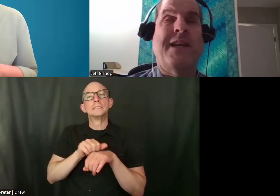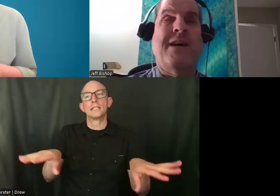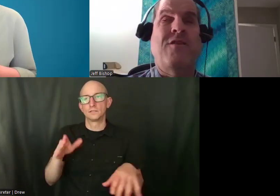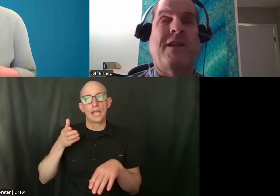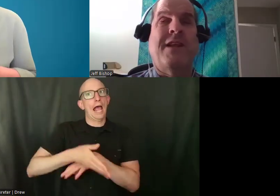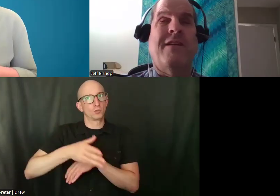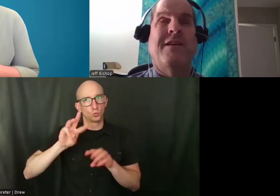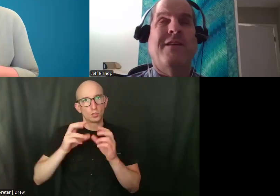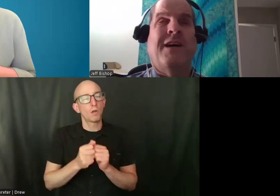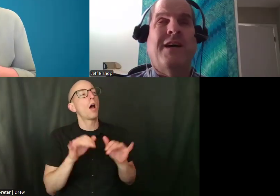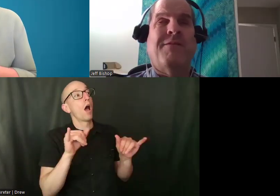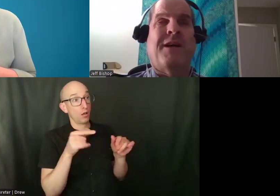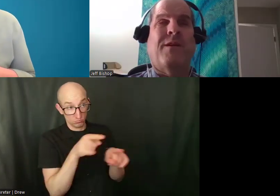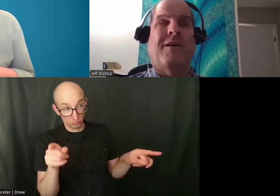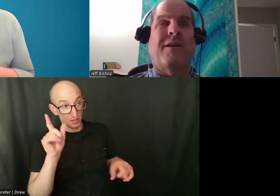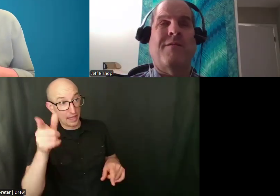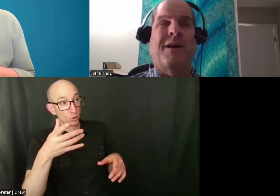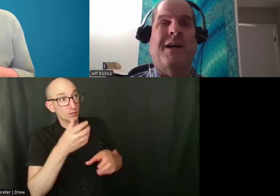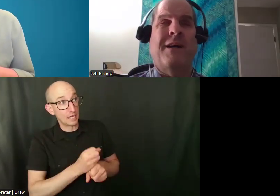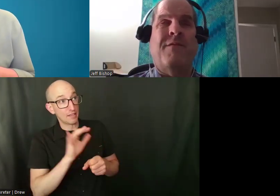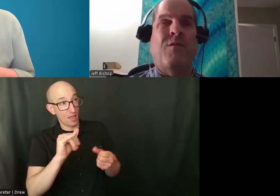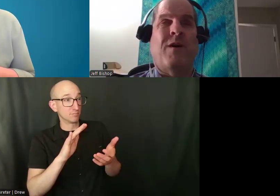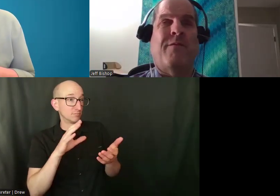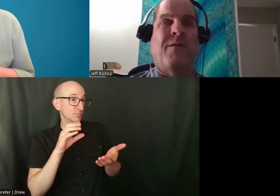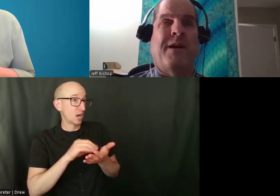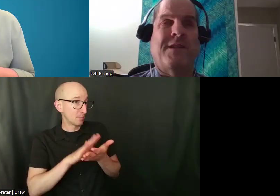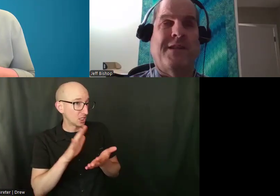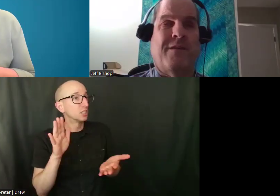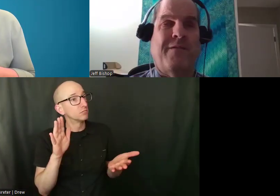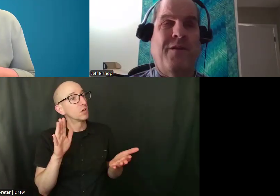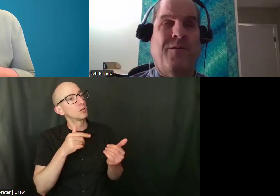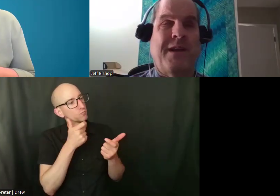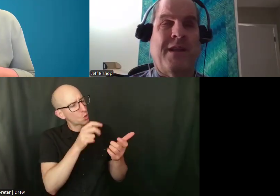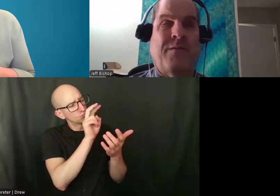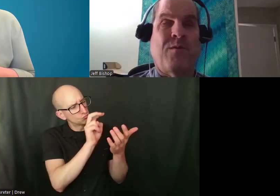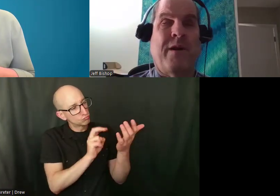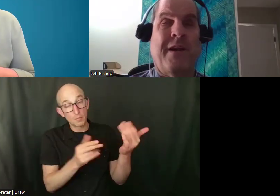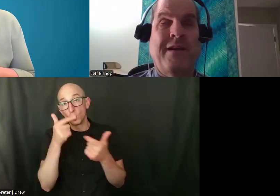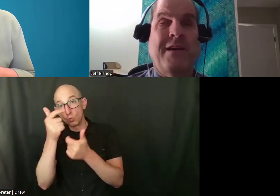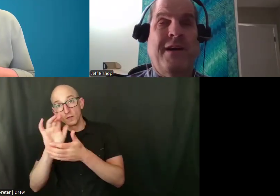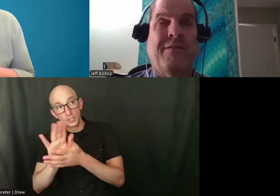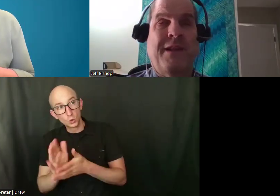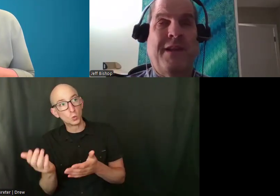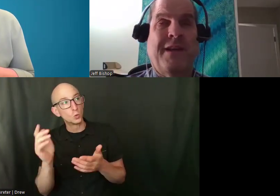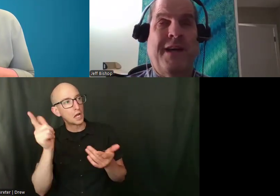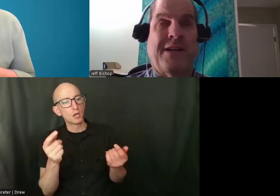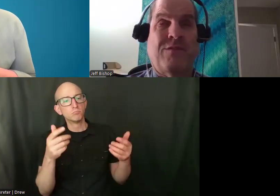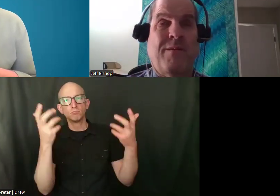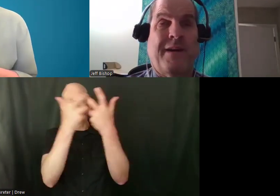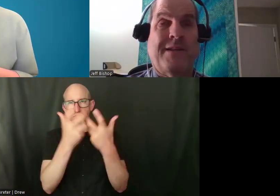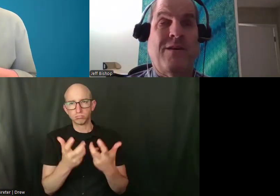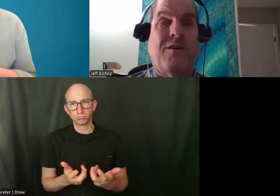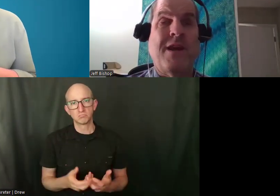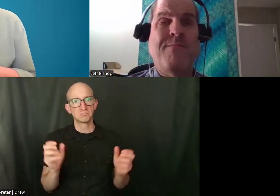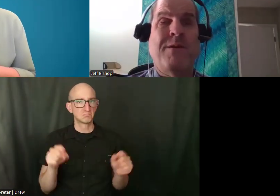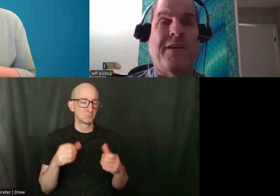get the handout, you can then follow along if you rewatch this or if you get the recording of the actual